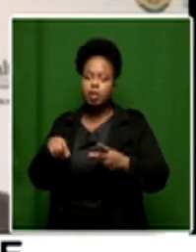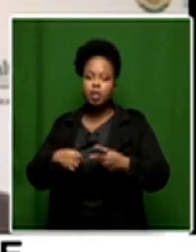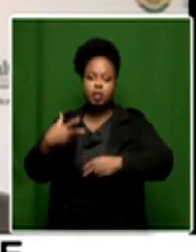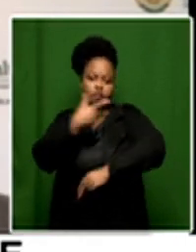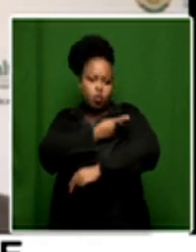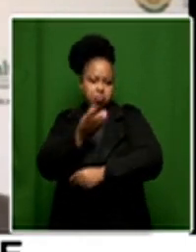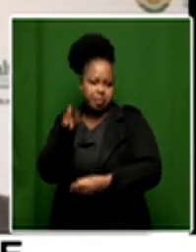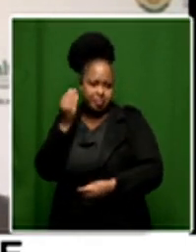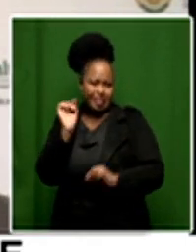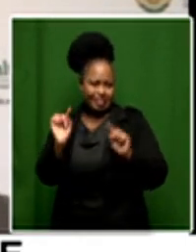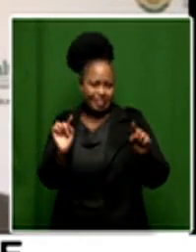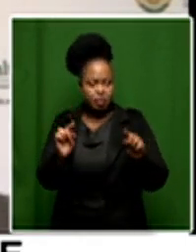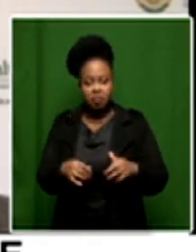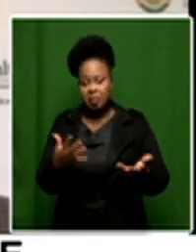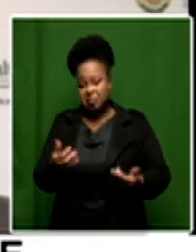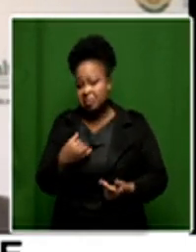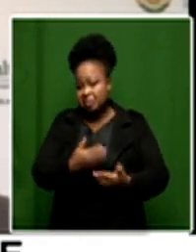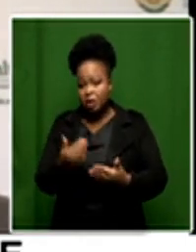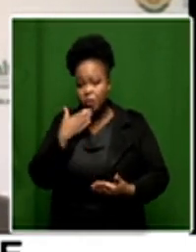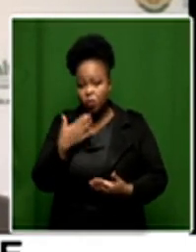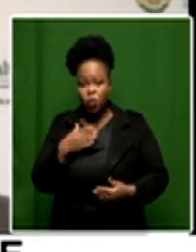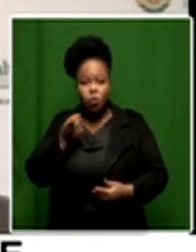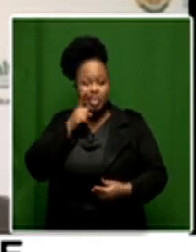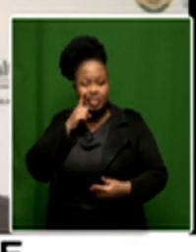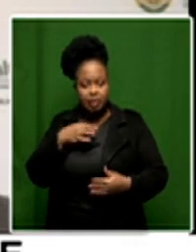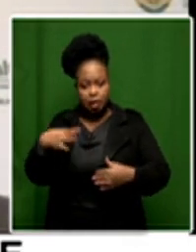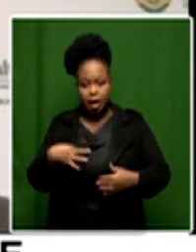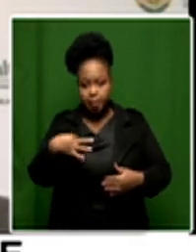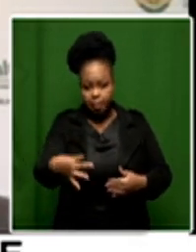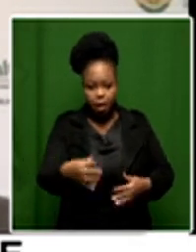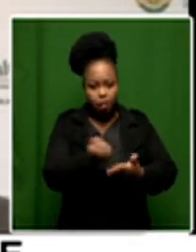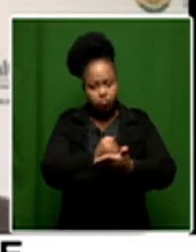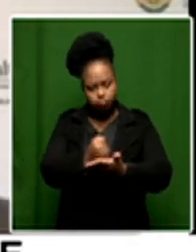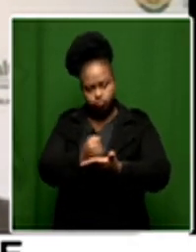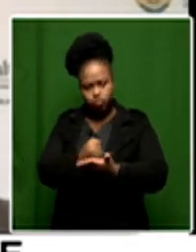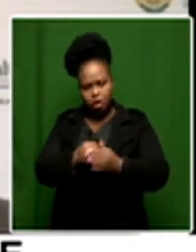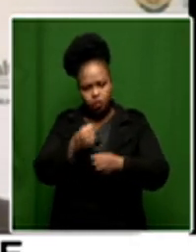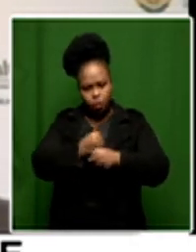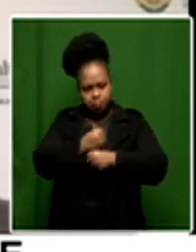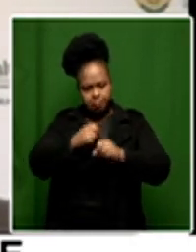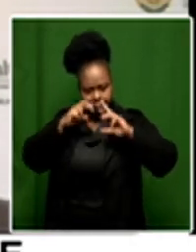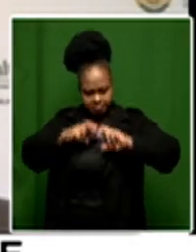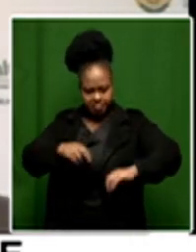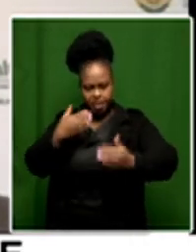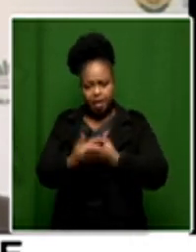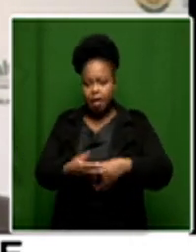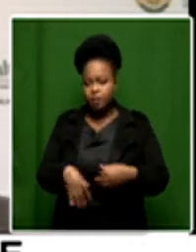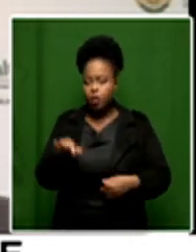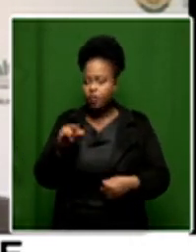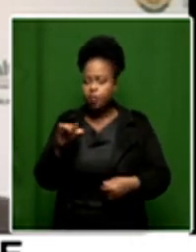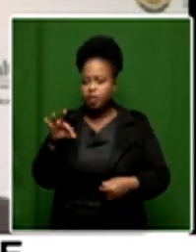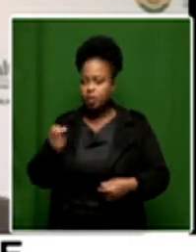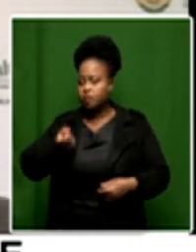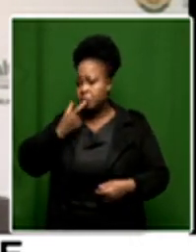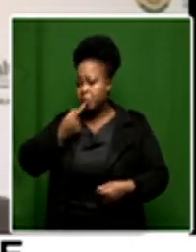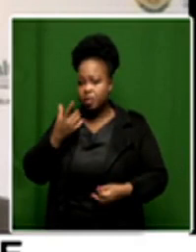meantime, we've said that those who want to register trial on Ivermectin must apply properly, which they will not be denied that. And those who want